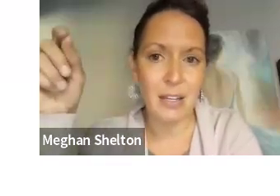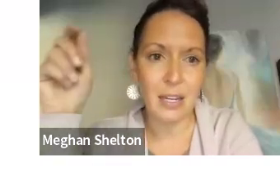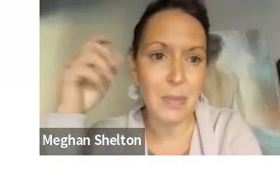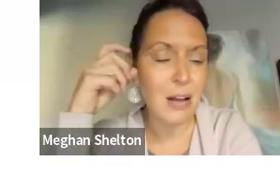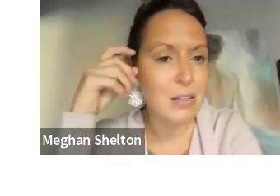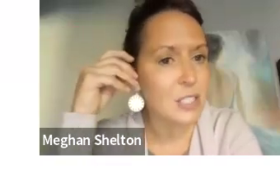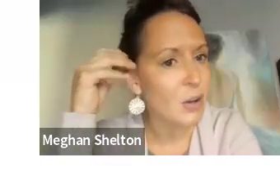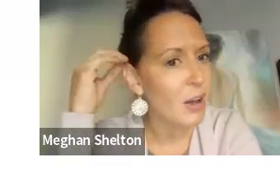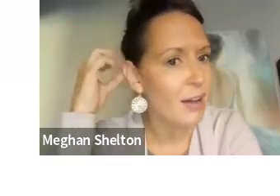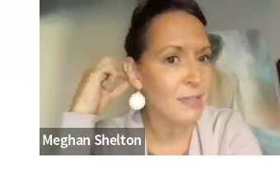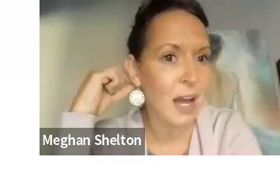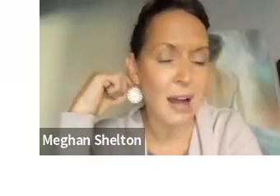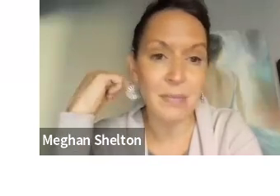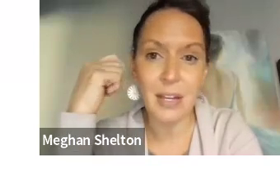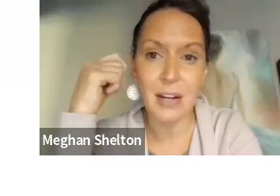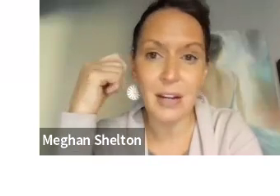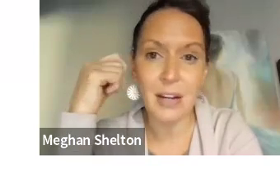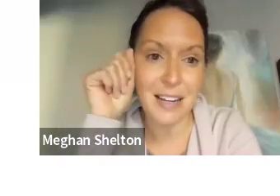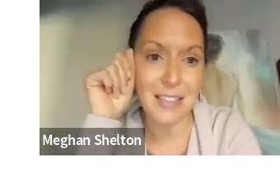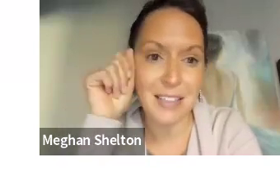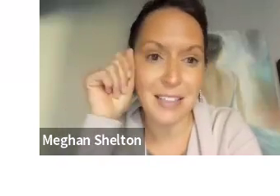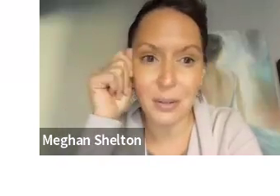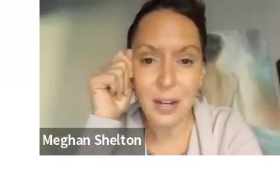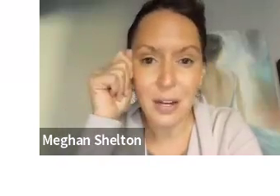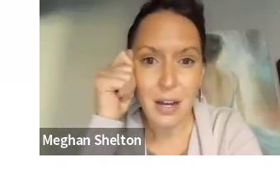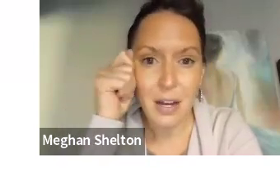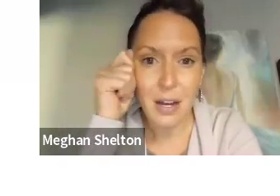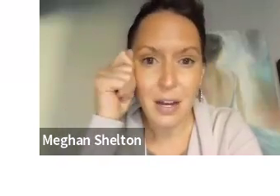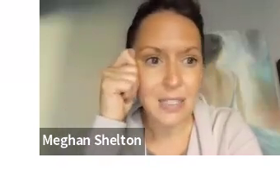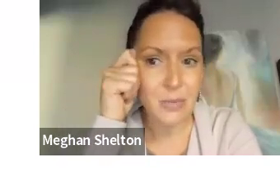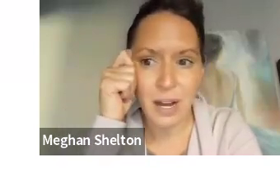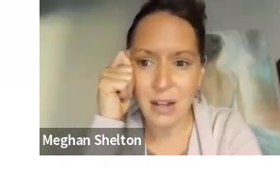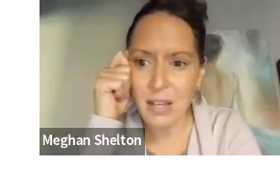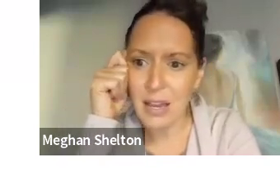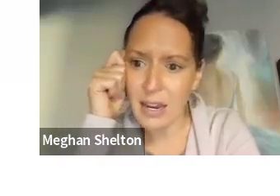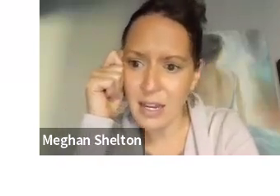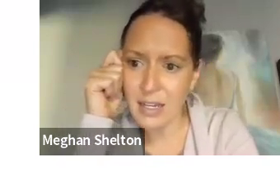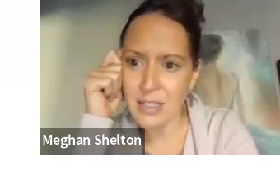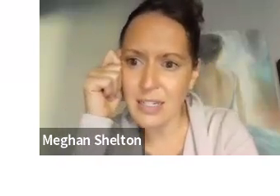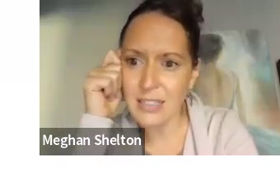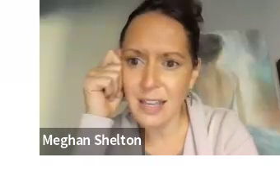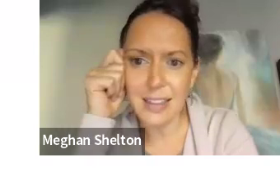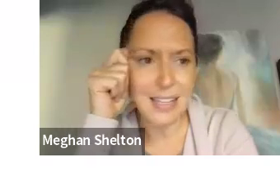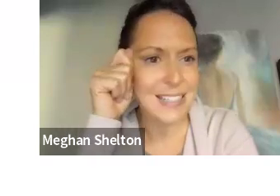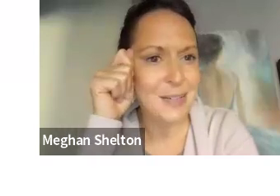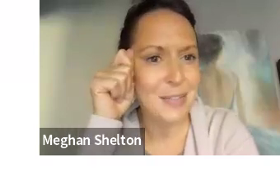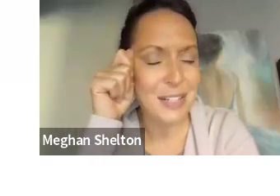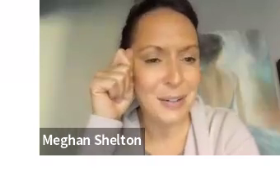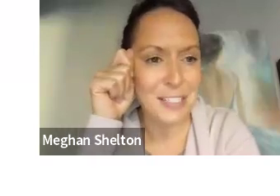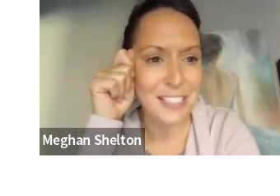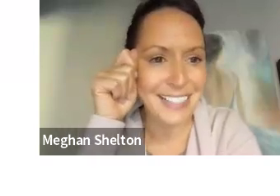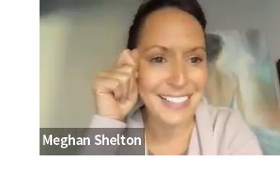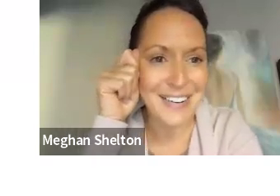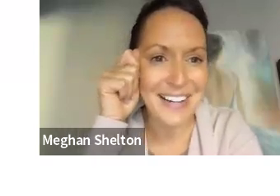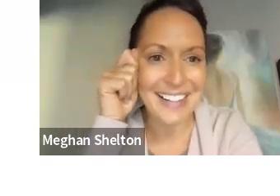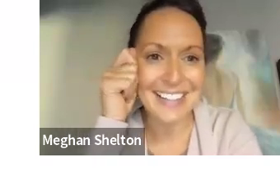on the email. So you'll all have their contact info as well. And Seth, I see you have